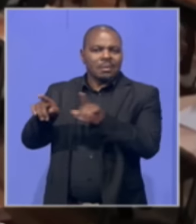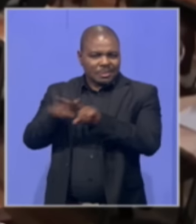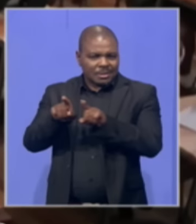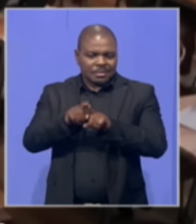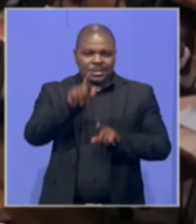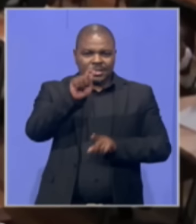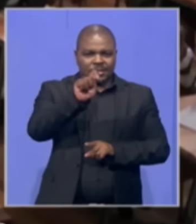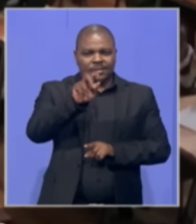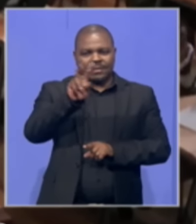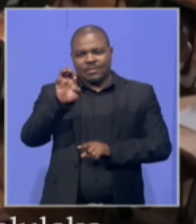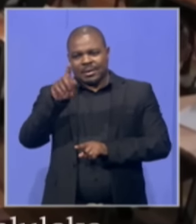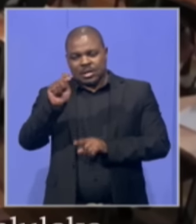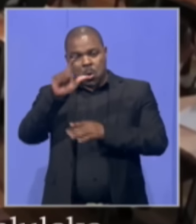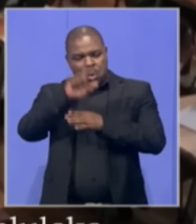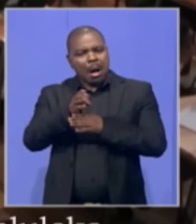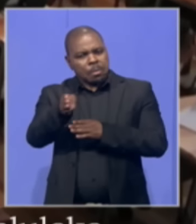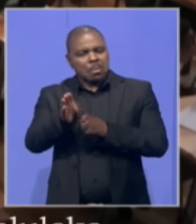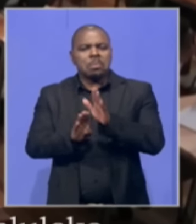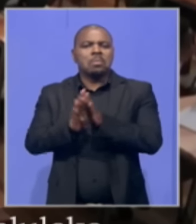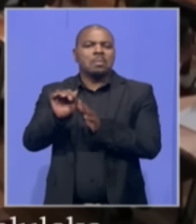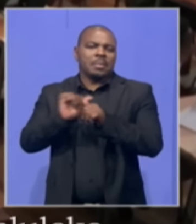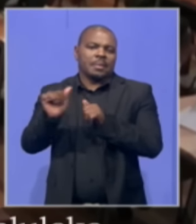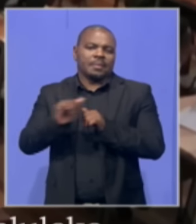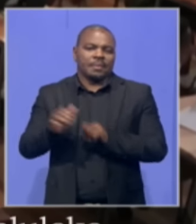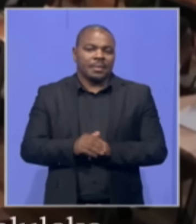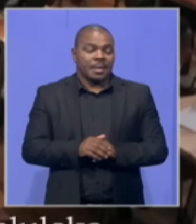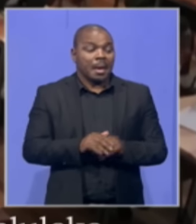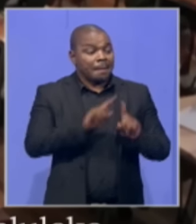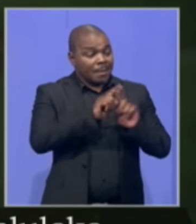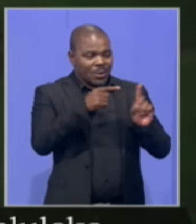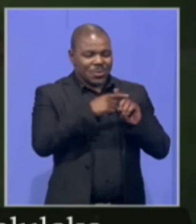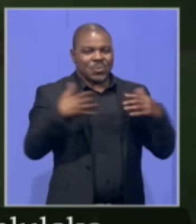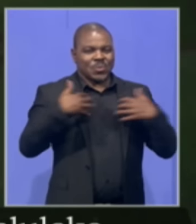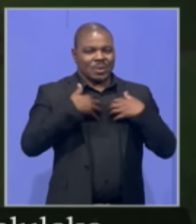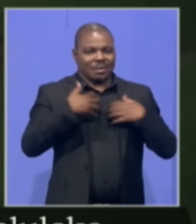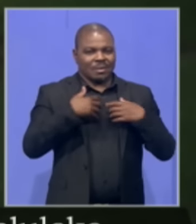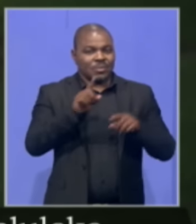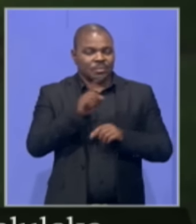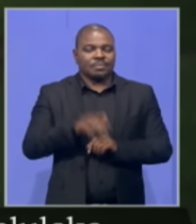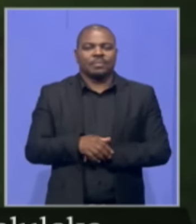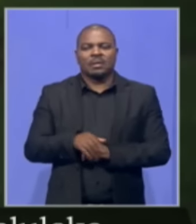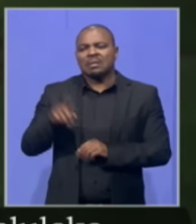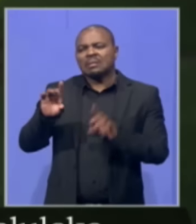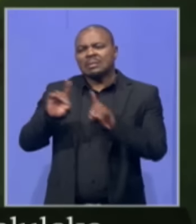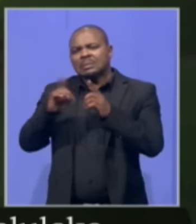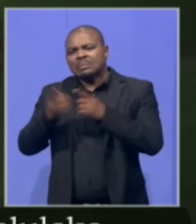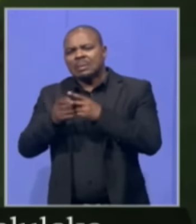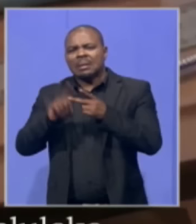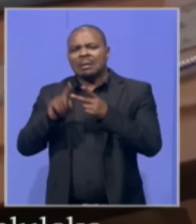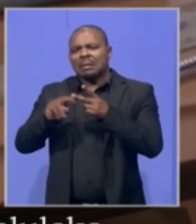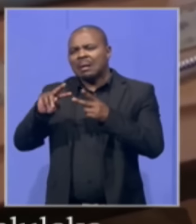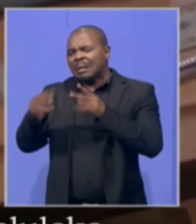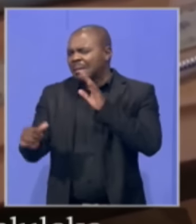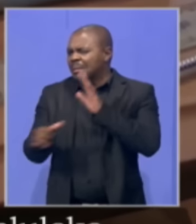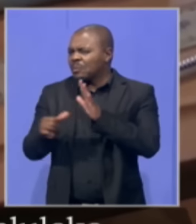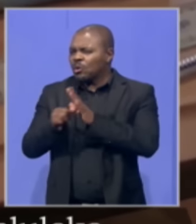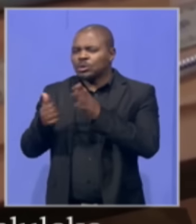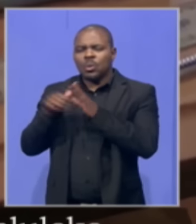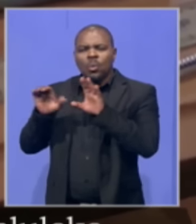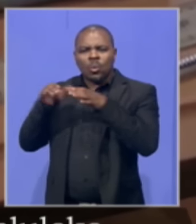colleges. Le fa go le jalo o tlhagisitse matshwenyego tebang le dipholo tsa Boruni jwa mafapha le ditheo tse di leng botlhokwa go thebolelo